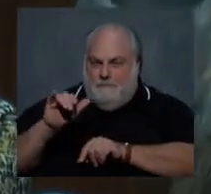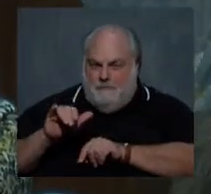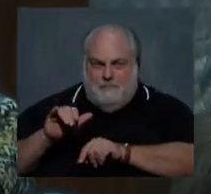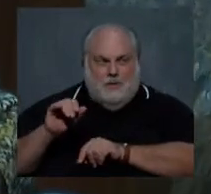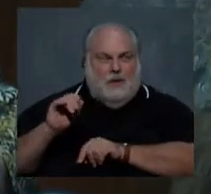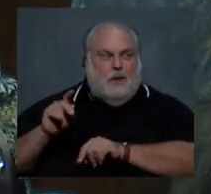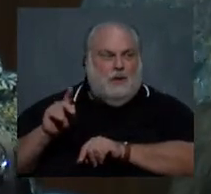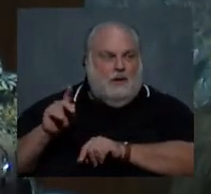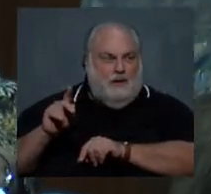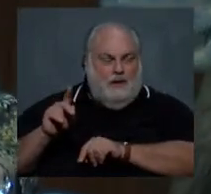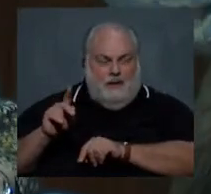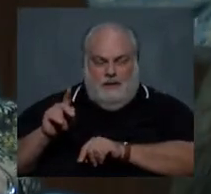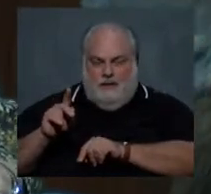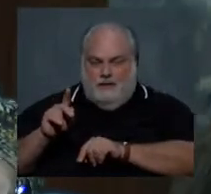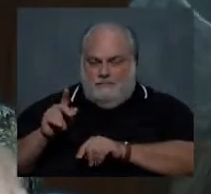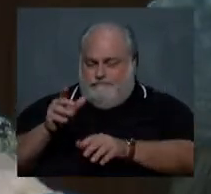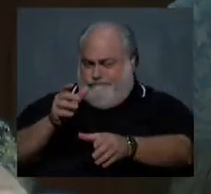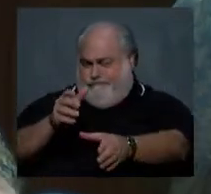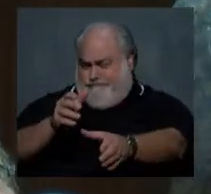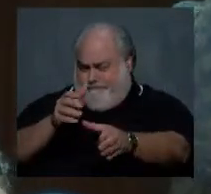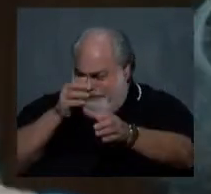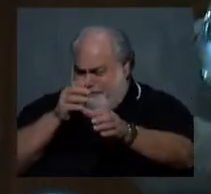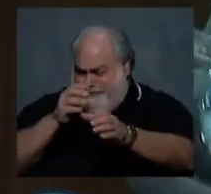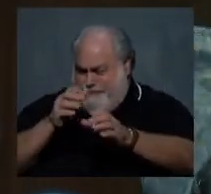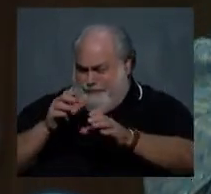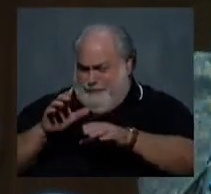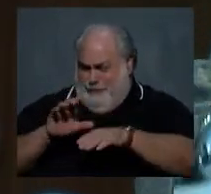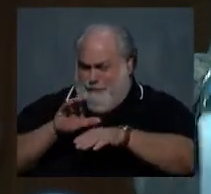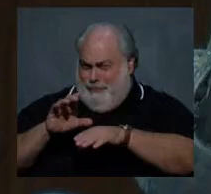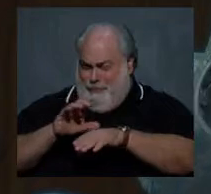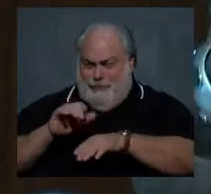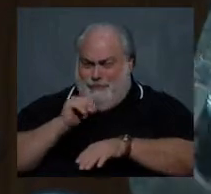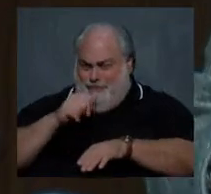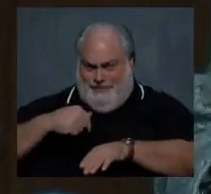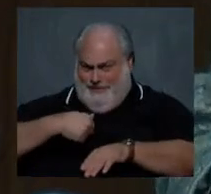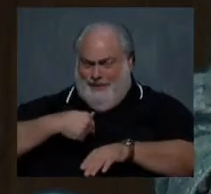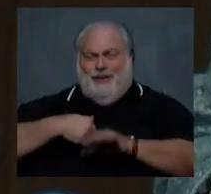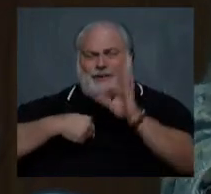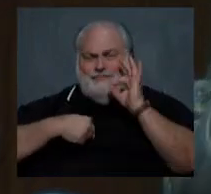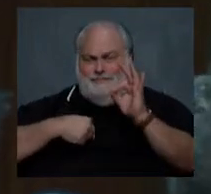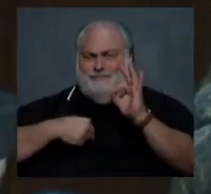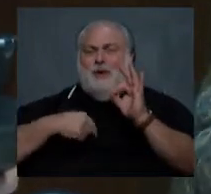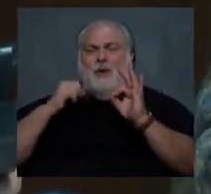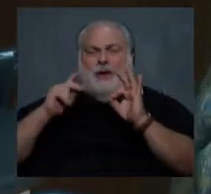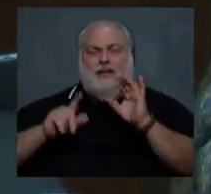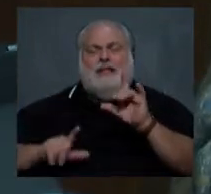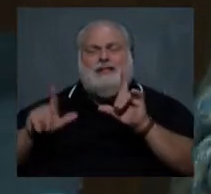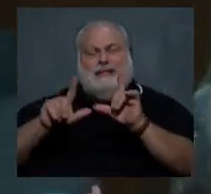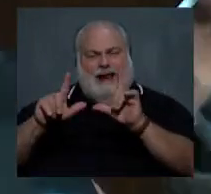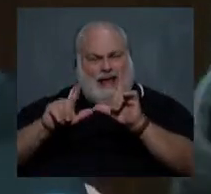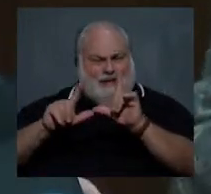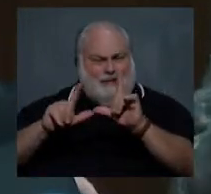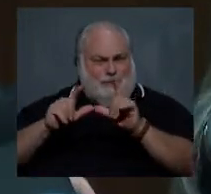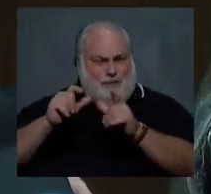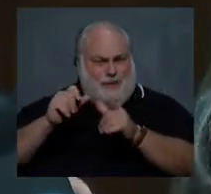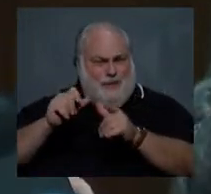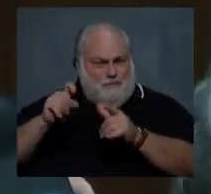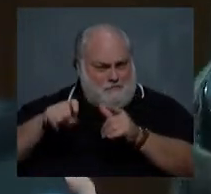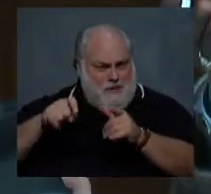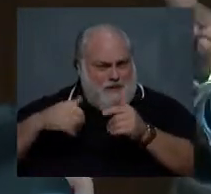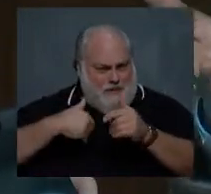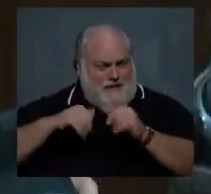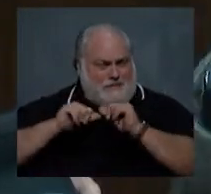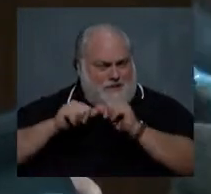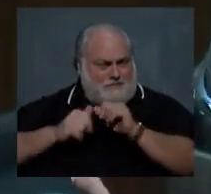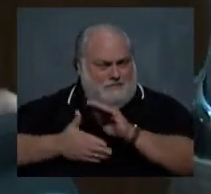I'm not that savvy with computer. I know basic stuff, but, okay, I understood one thing. So these are licenses that we gotta have to